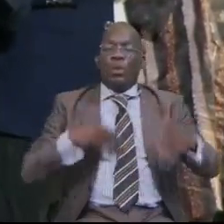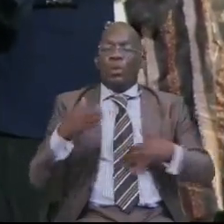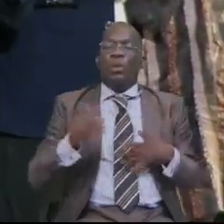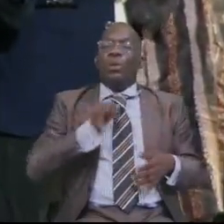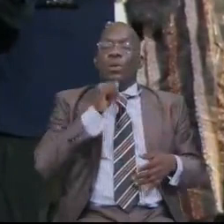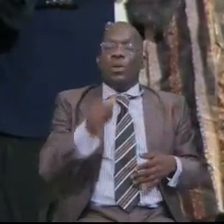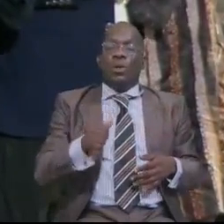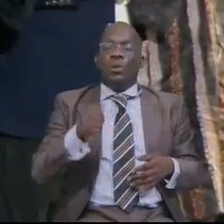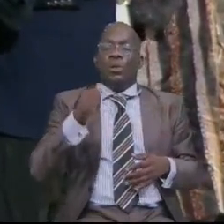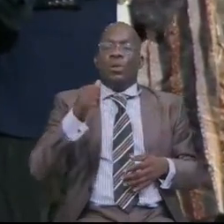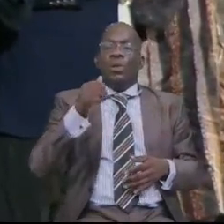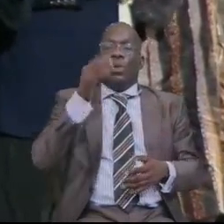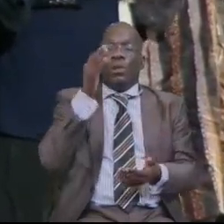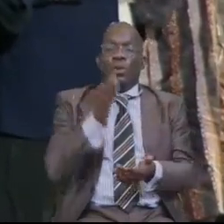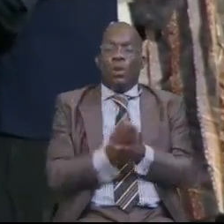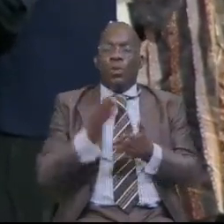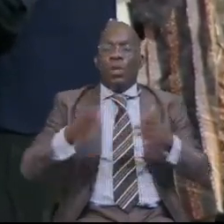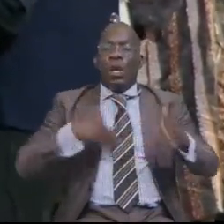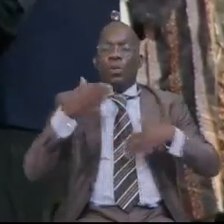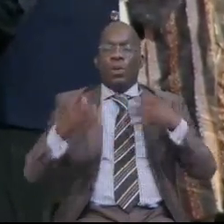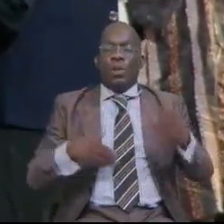unending happiness,